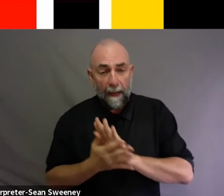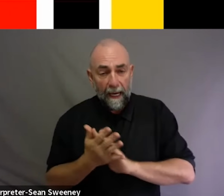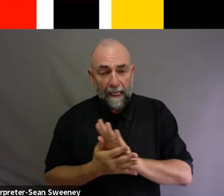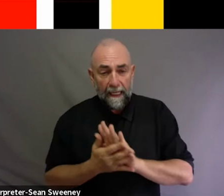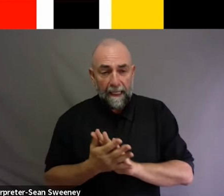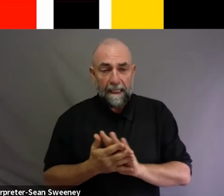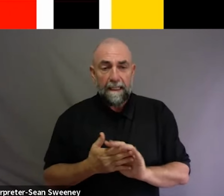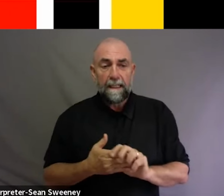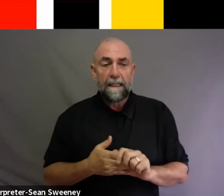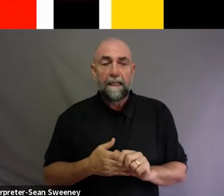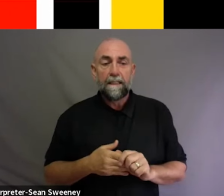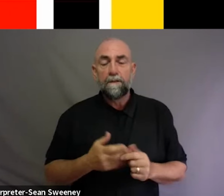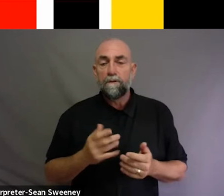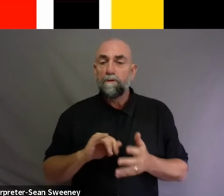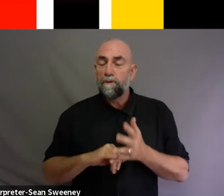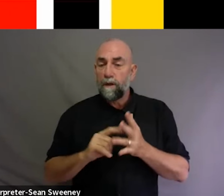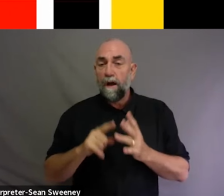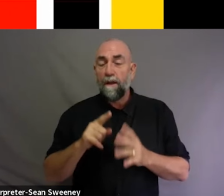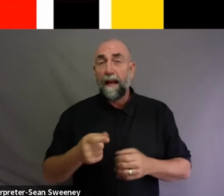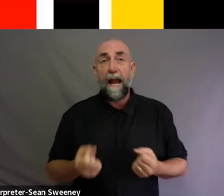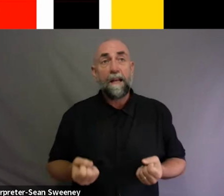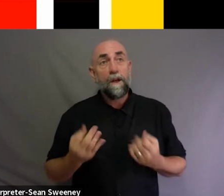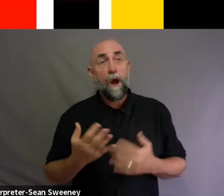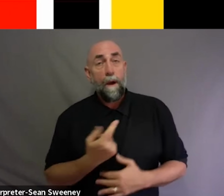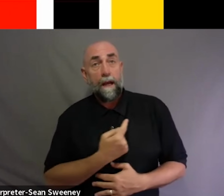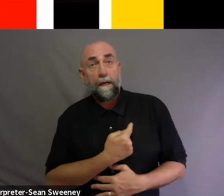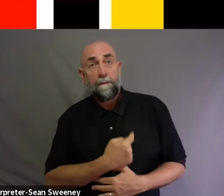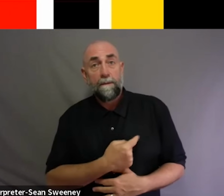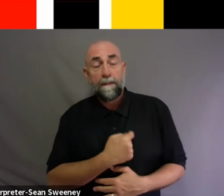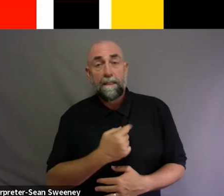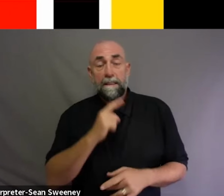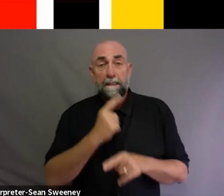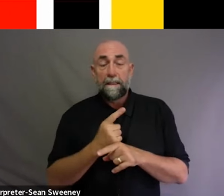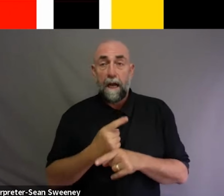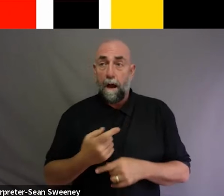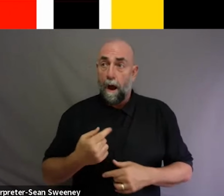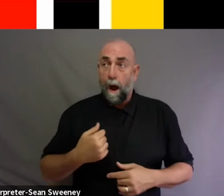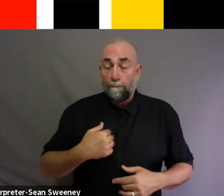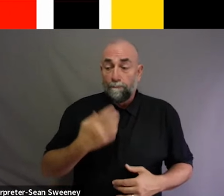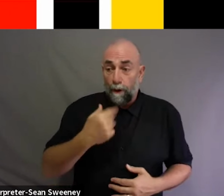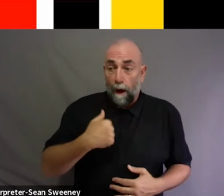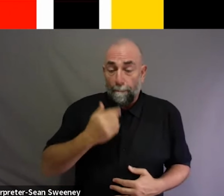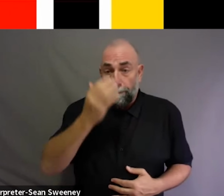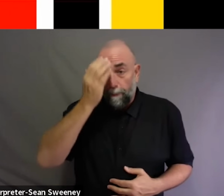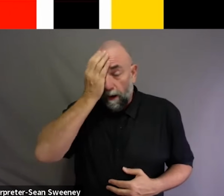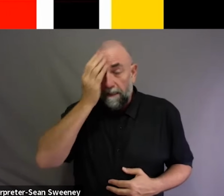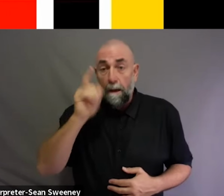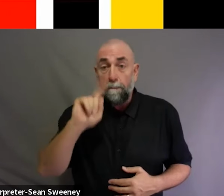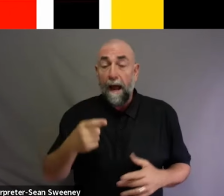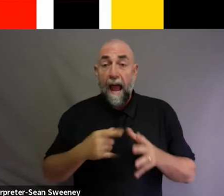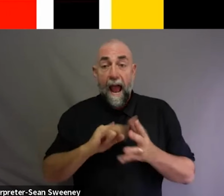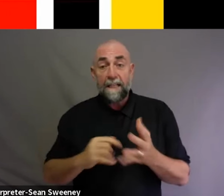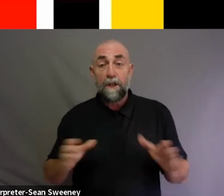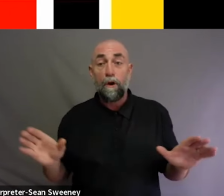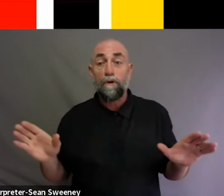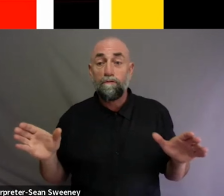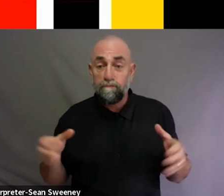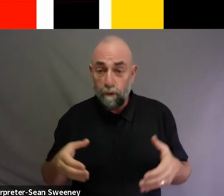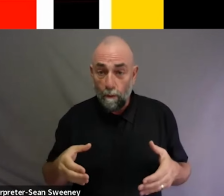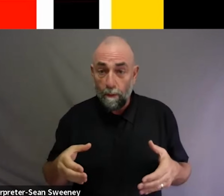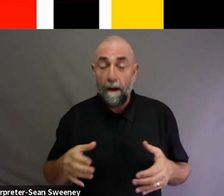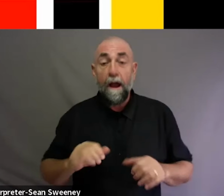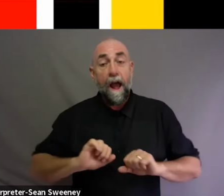there was no requirement for any student to admit that they personally were biased, but they could see that collectively their decisions